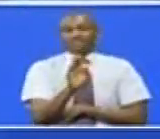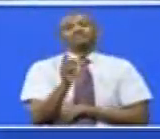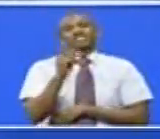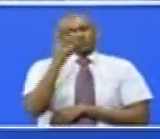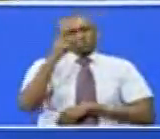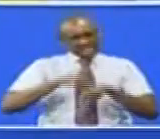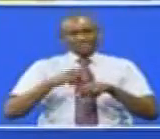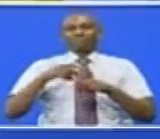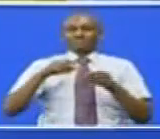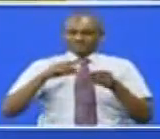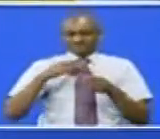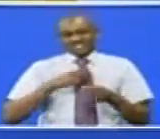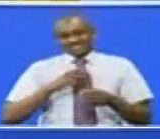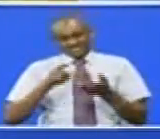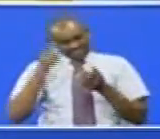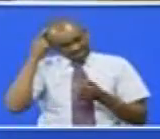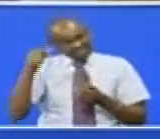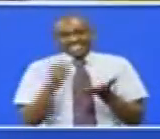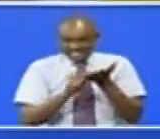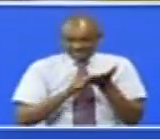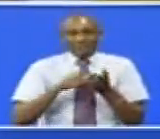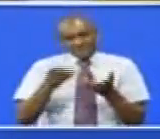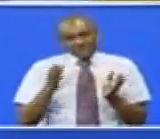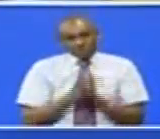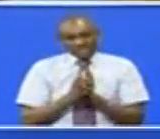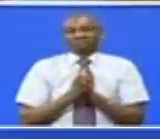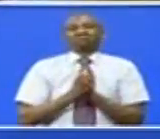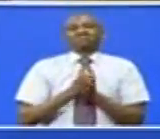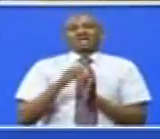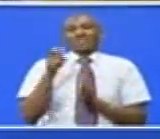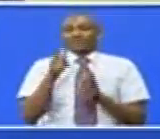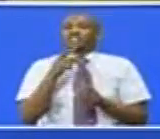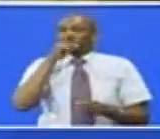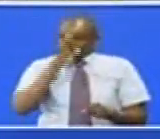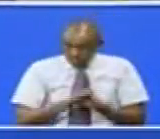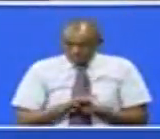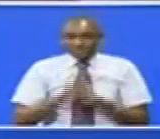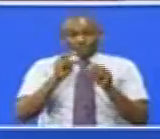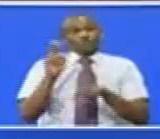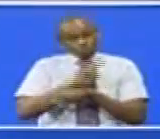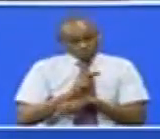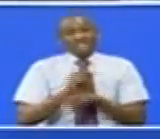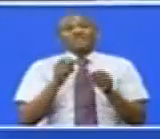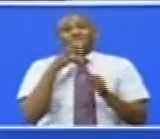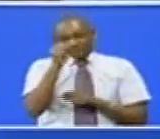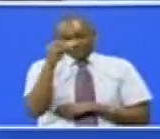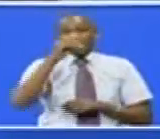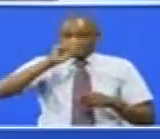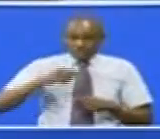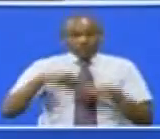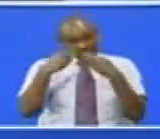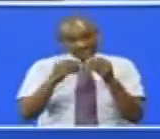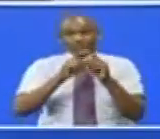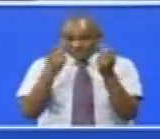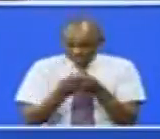Olympic silver medalist Catherine Dereba at a hotel in Nairobi, and promised to spend an extra 50 million shillings for the